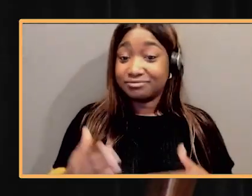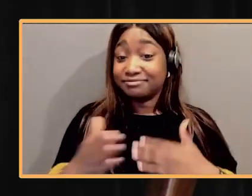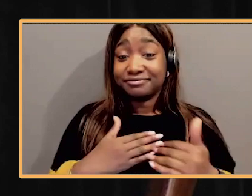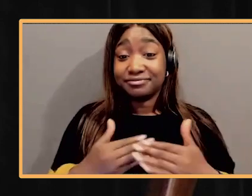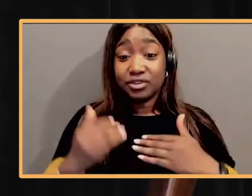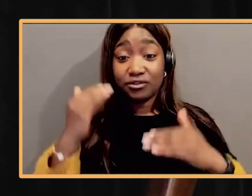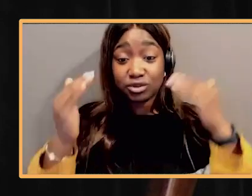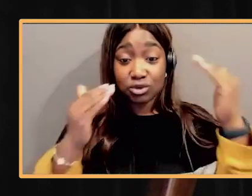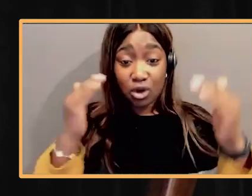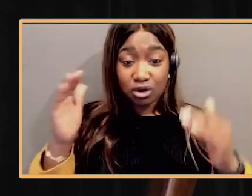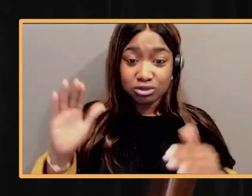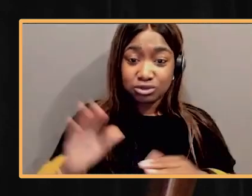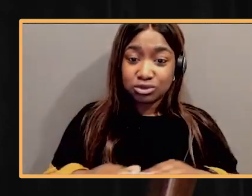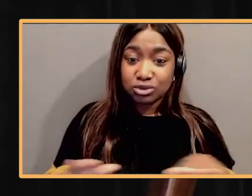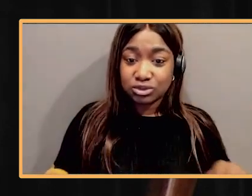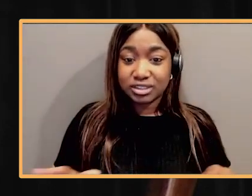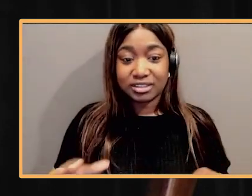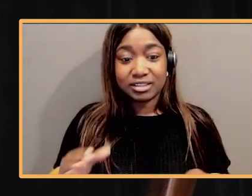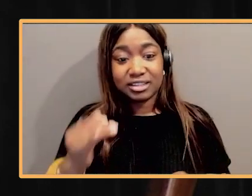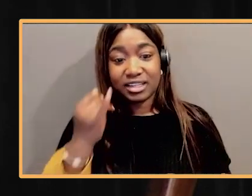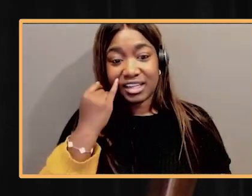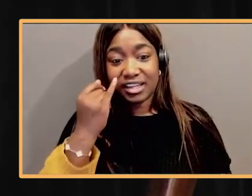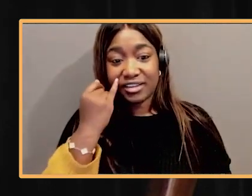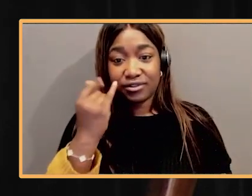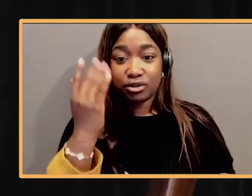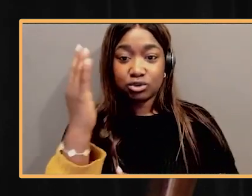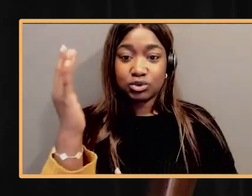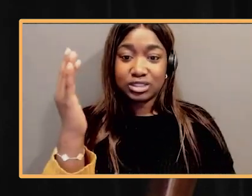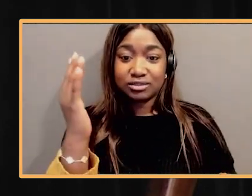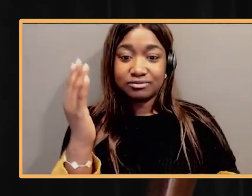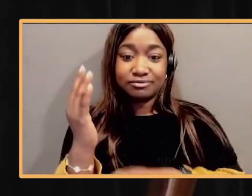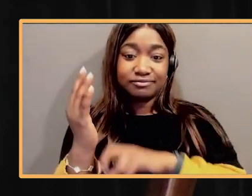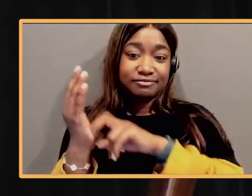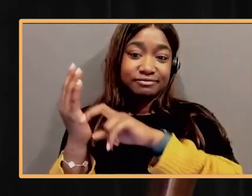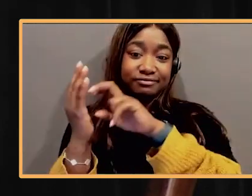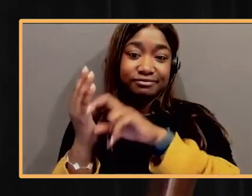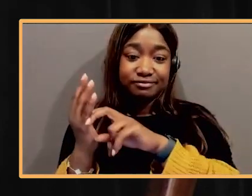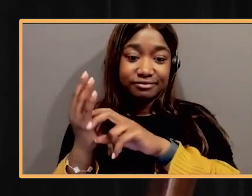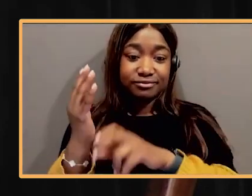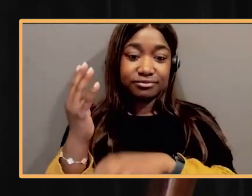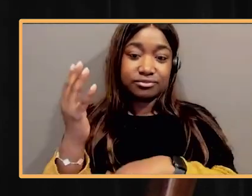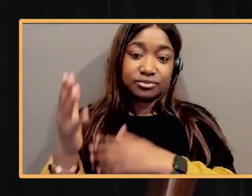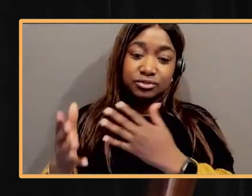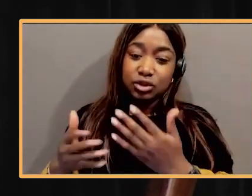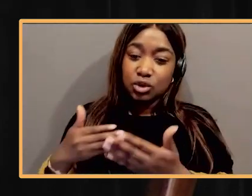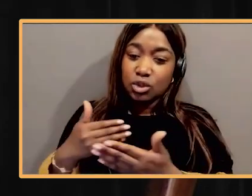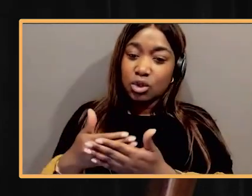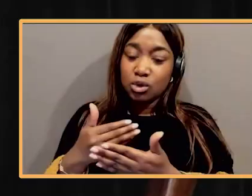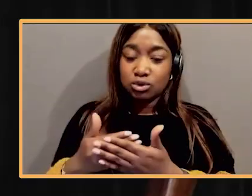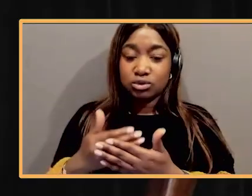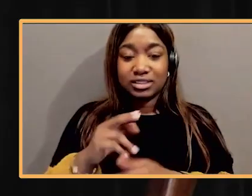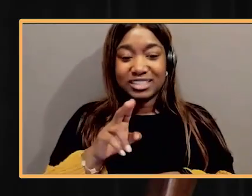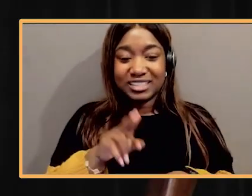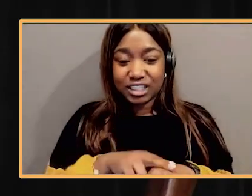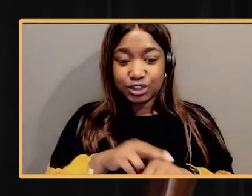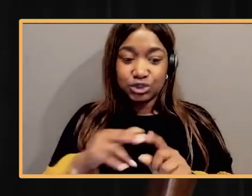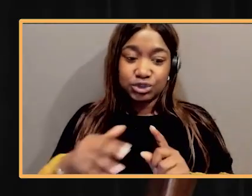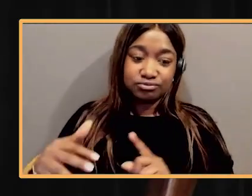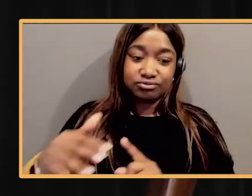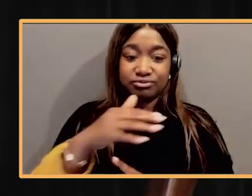cetera. Like how do we make it so that that remains on a continuum? Like we're not, it